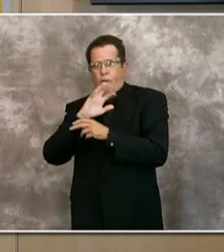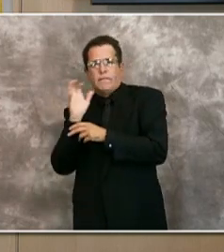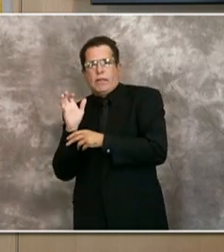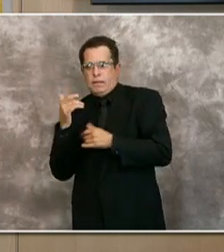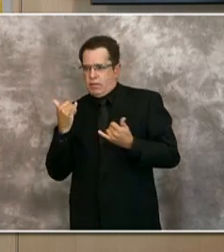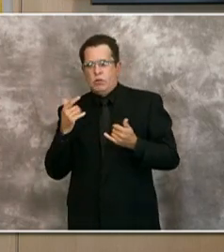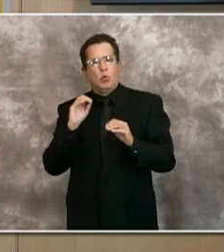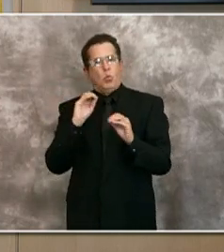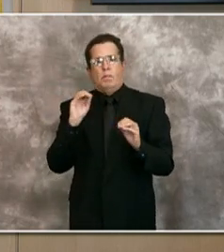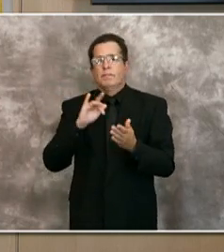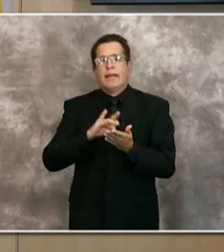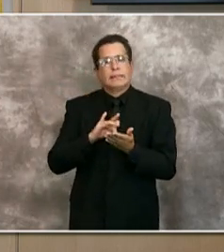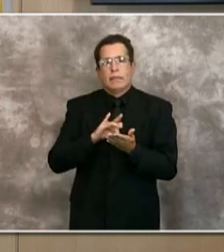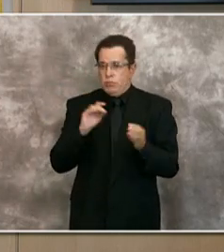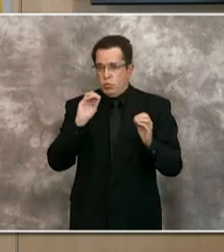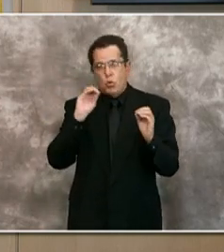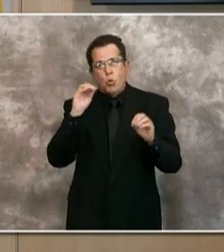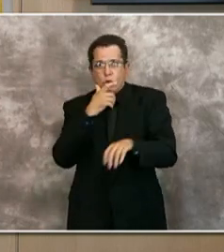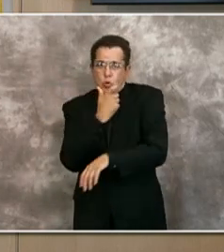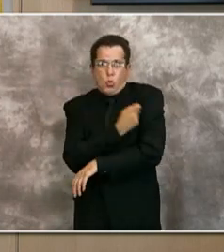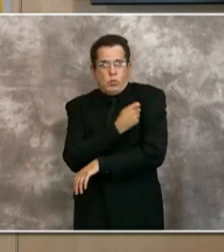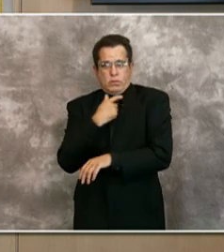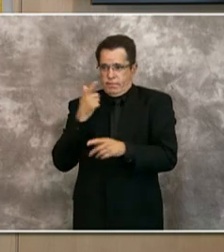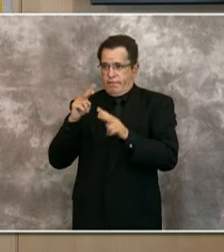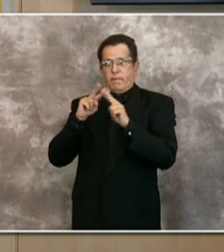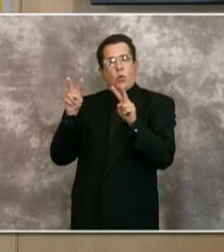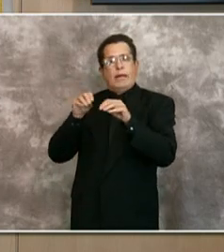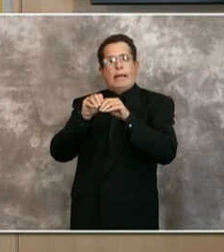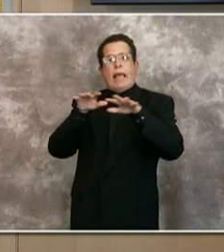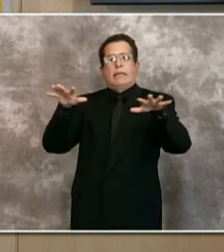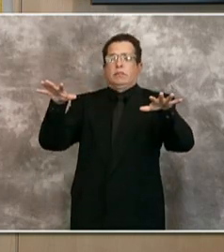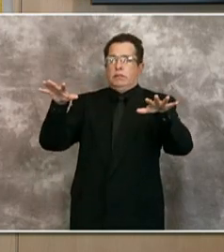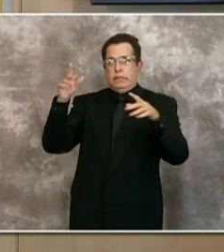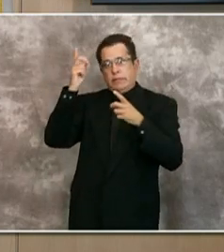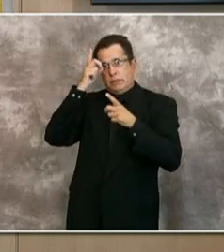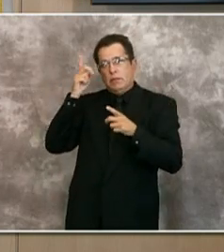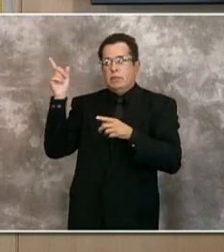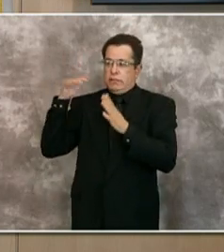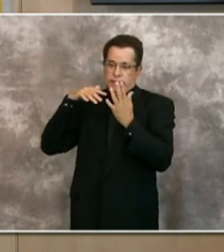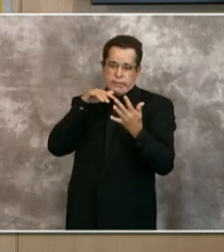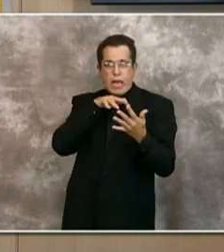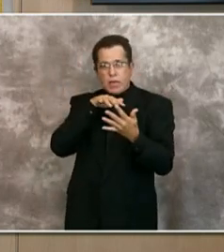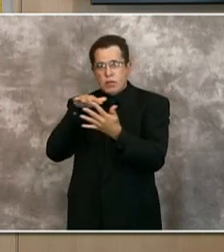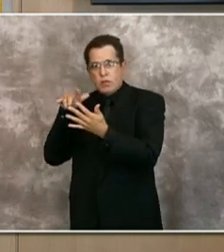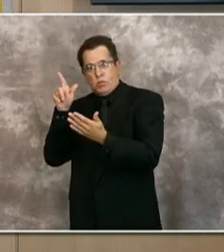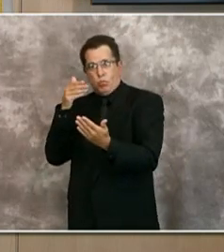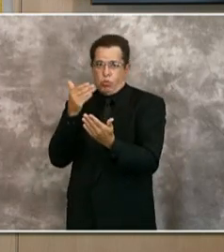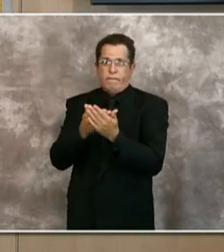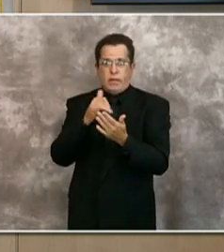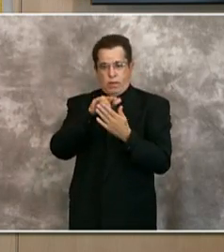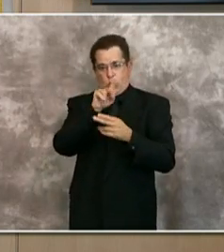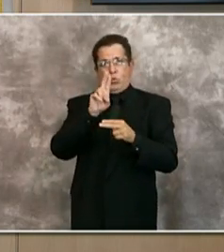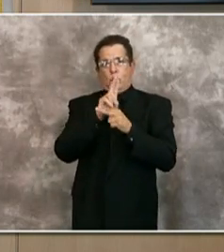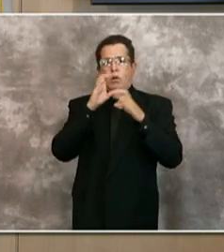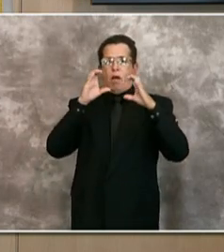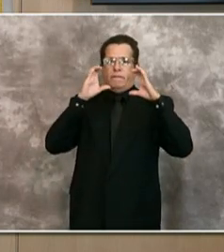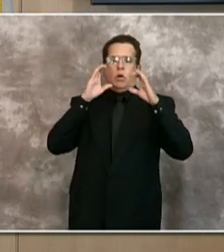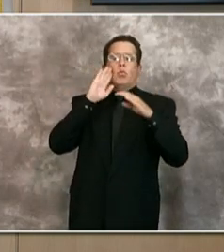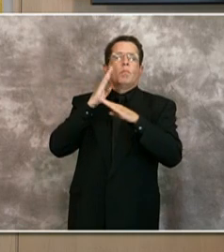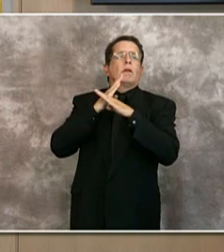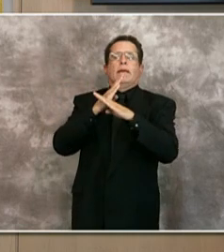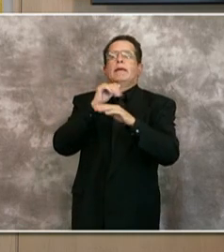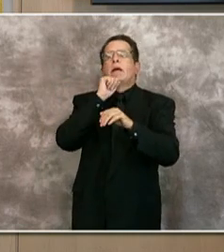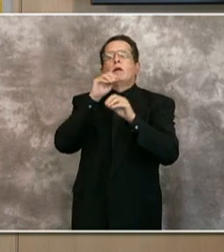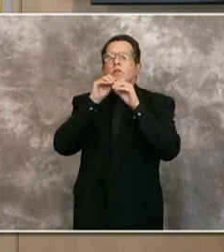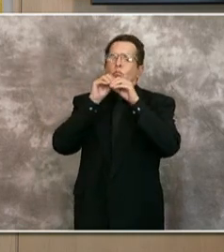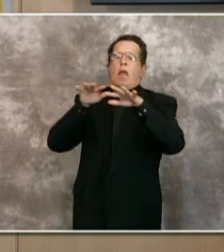contagious disease, and studies have shown that the use of facial coverings help slow the spread of